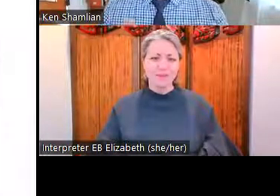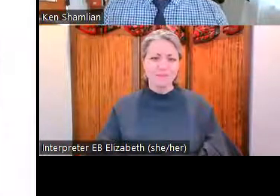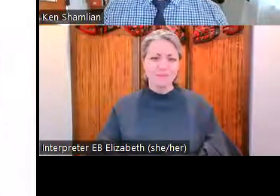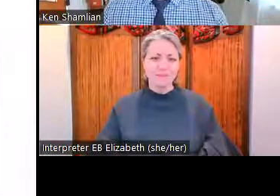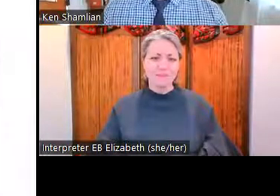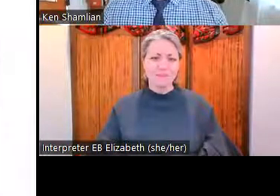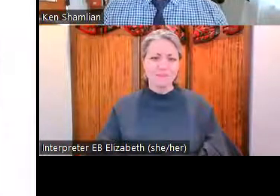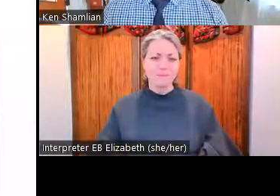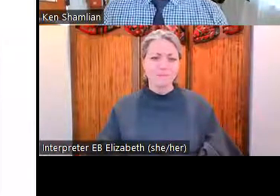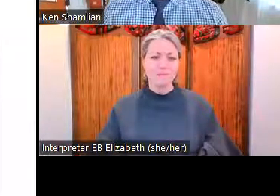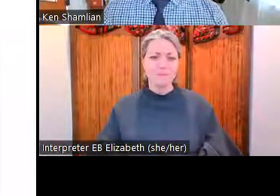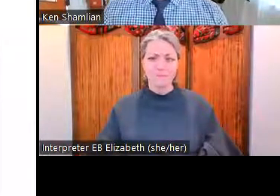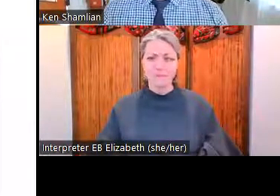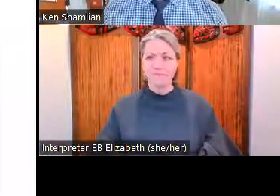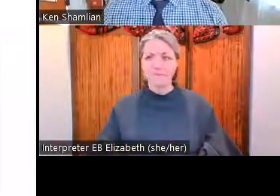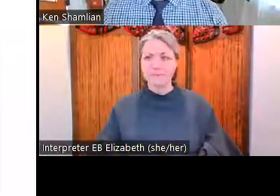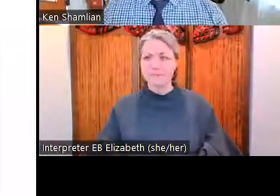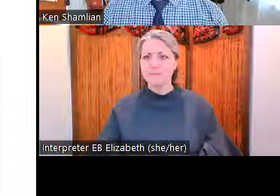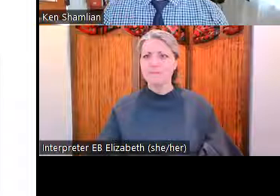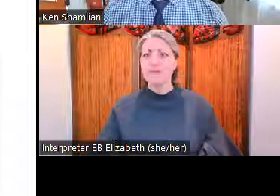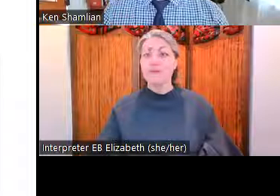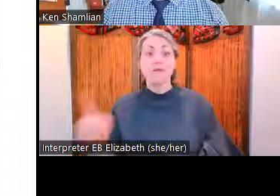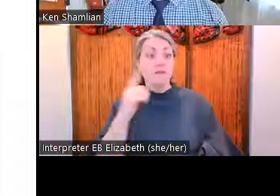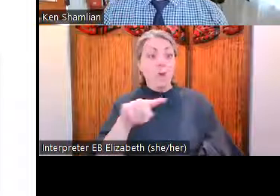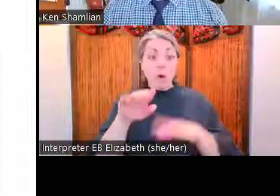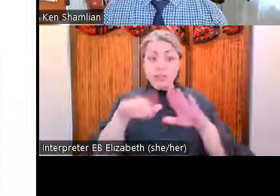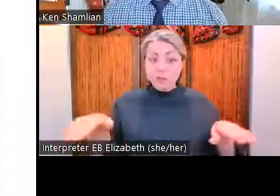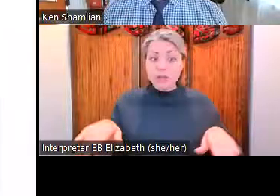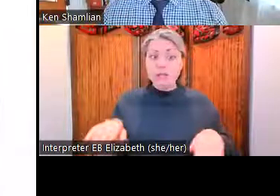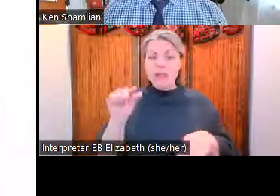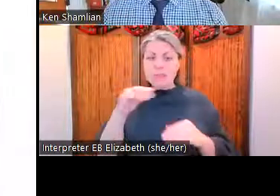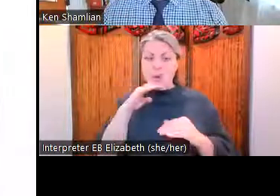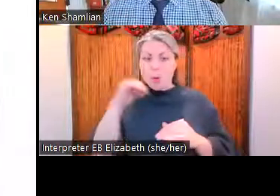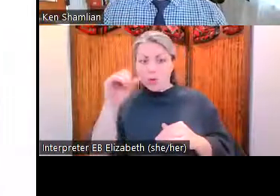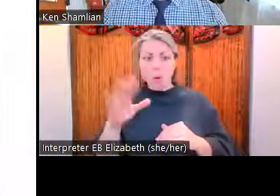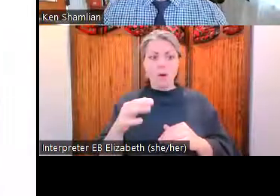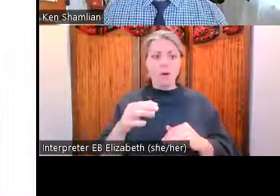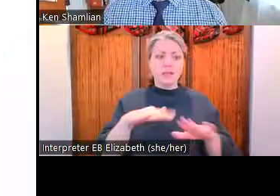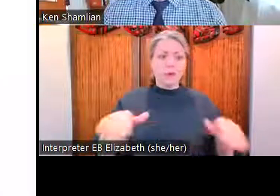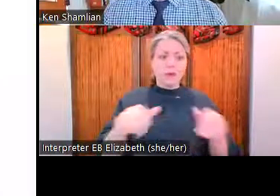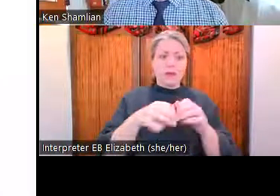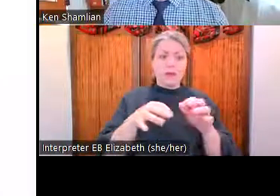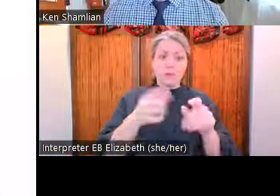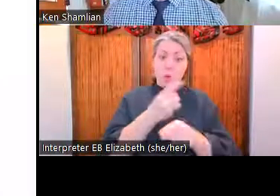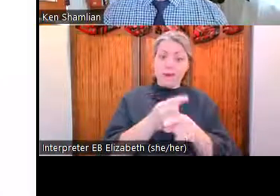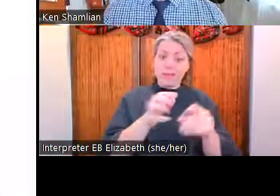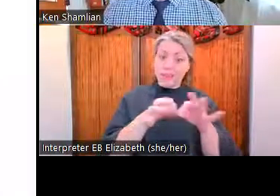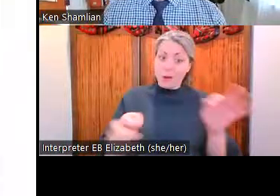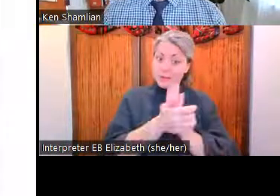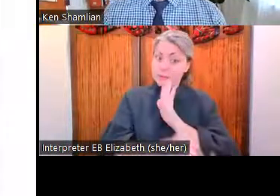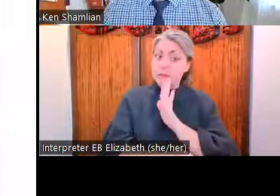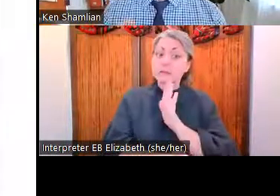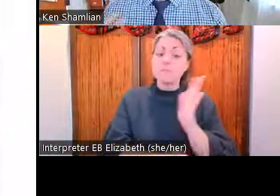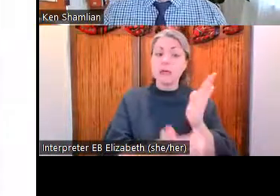And for older older children or children with maybe language skills that this would be appropriate for,